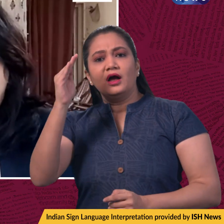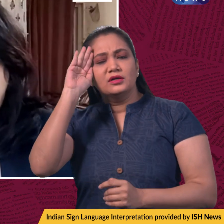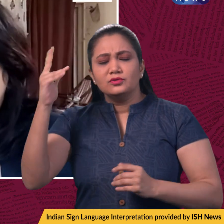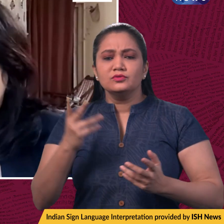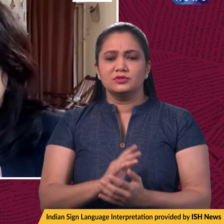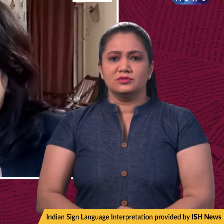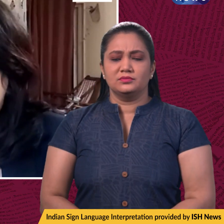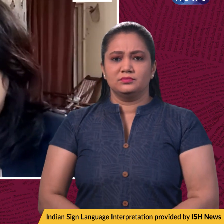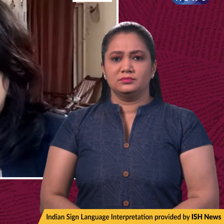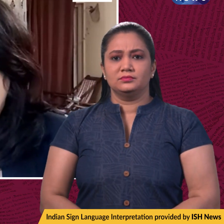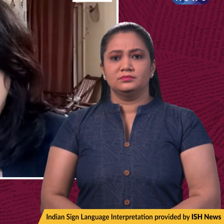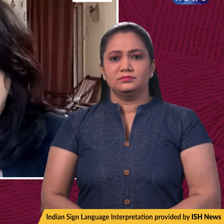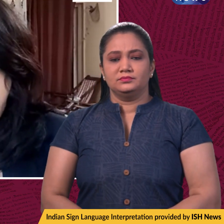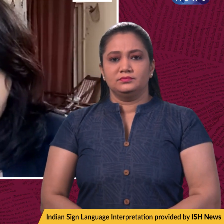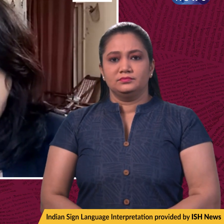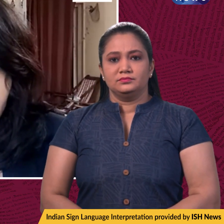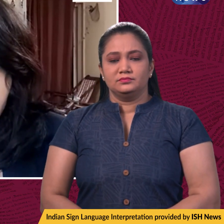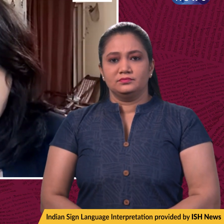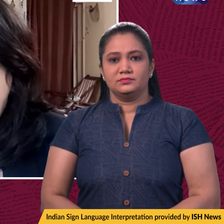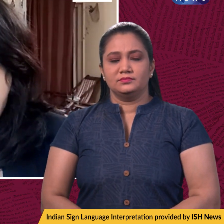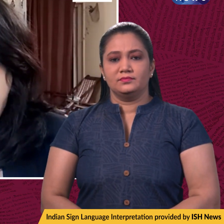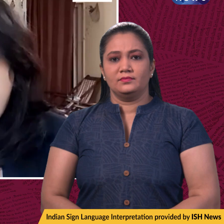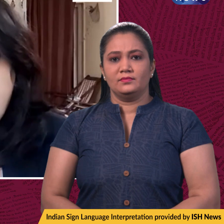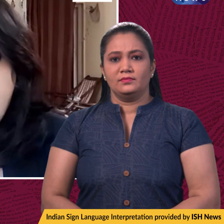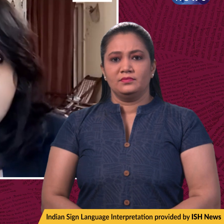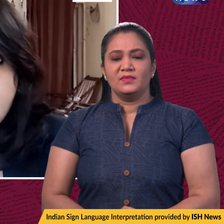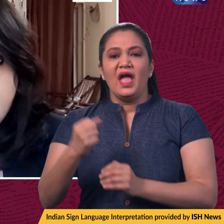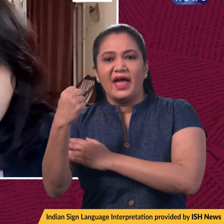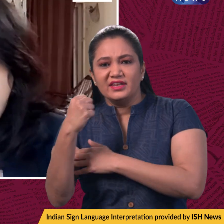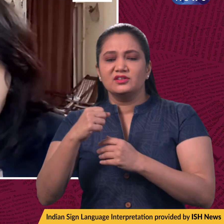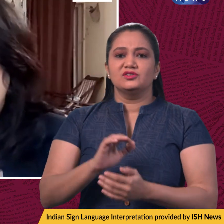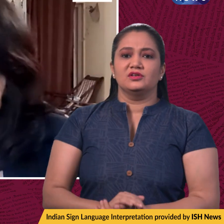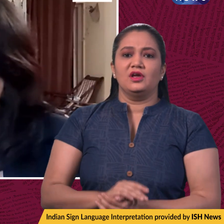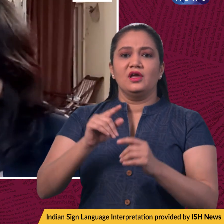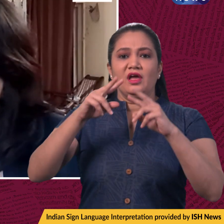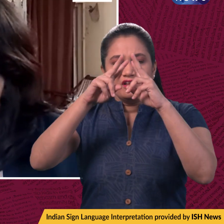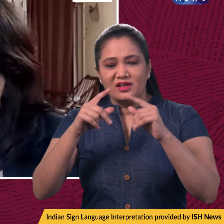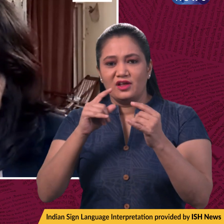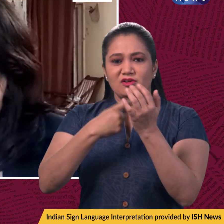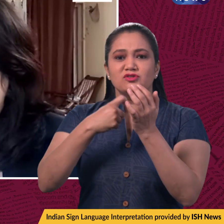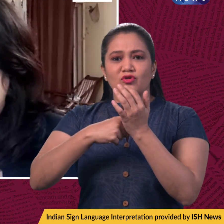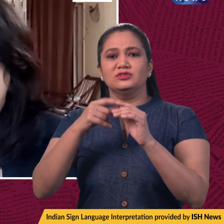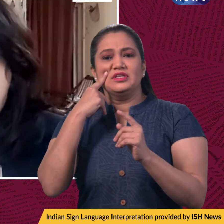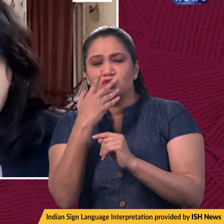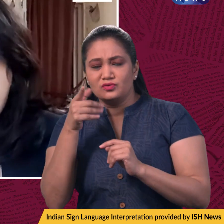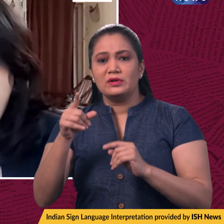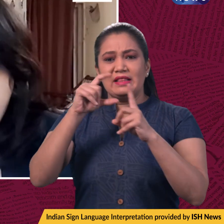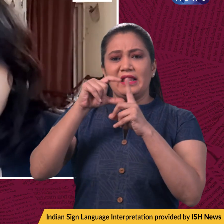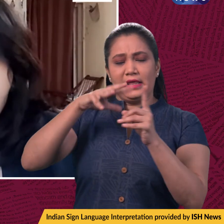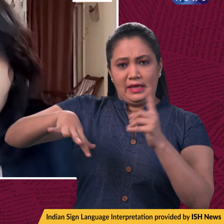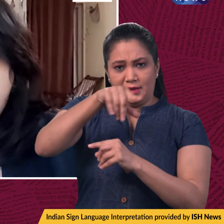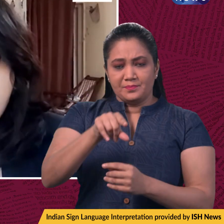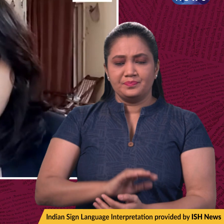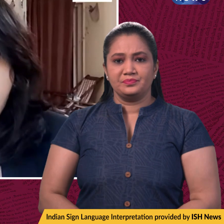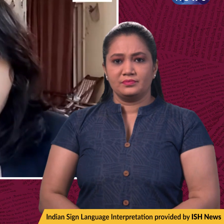Moving on from these stories now, while speaking at the Energy and Resources Institute,